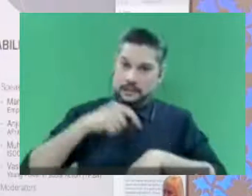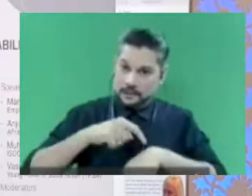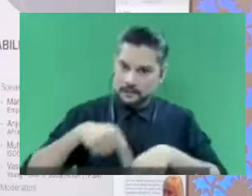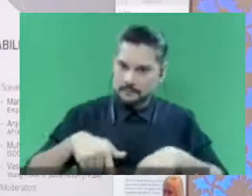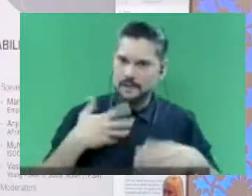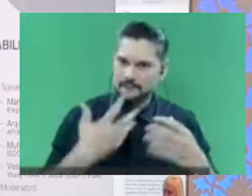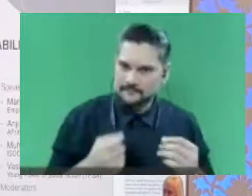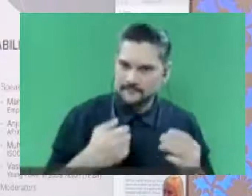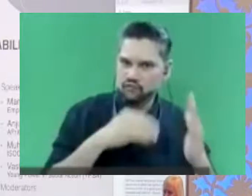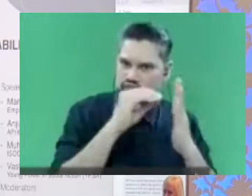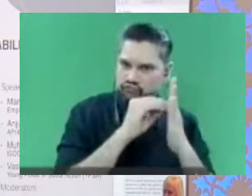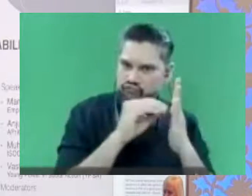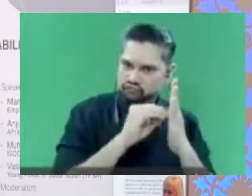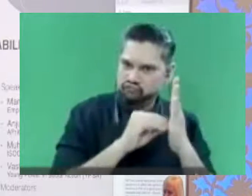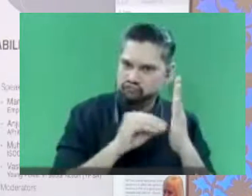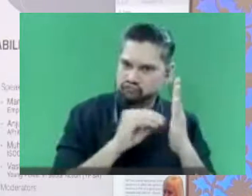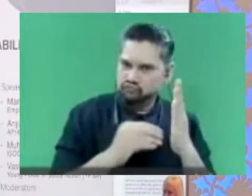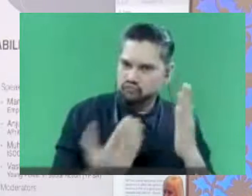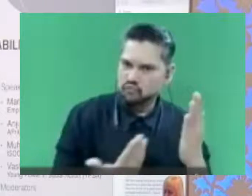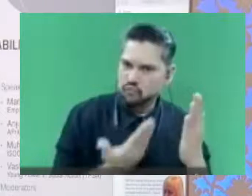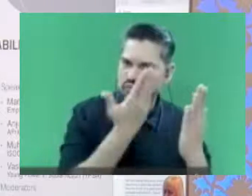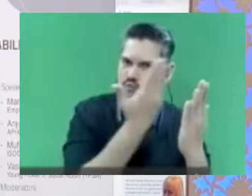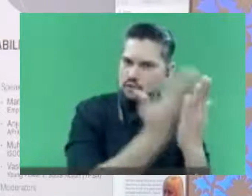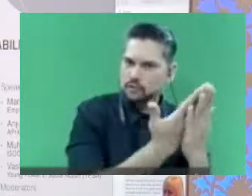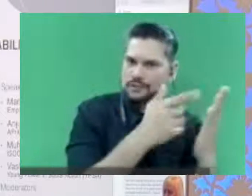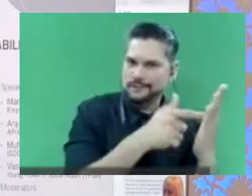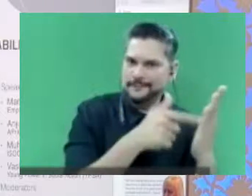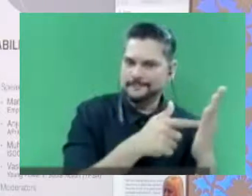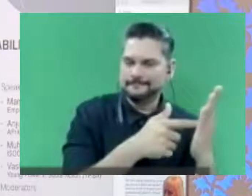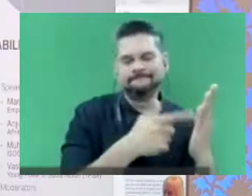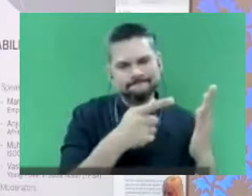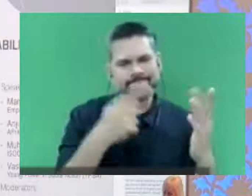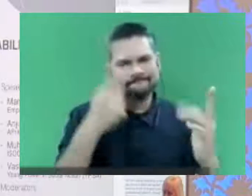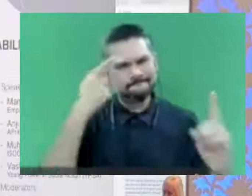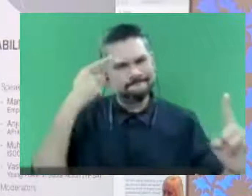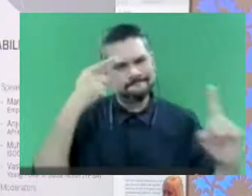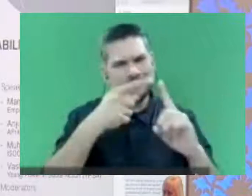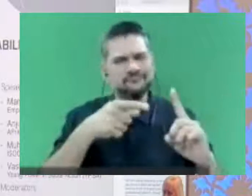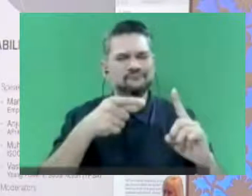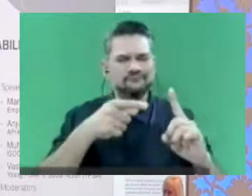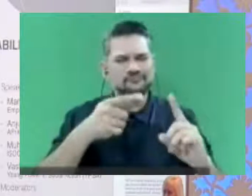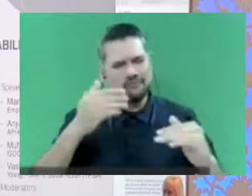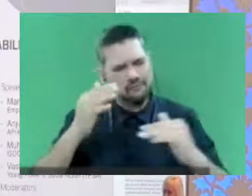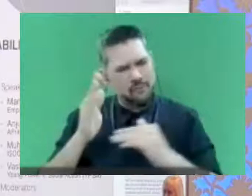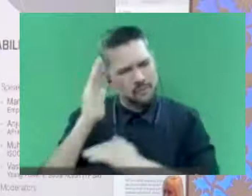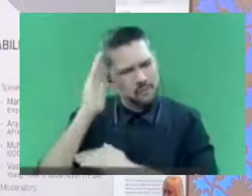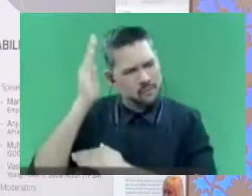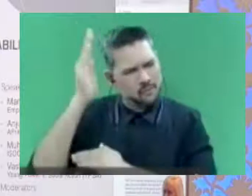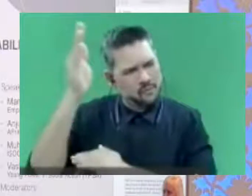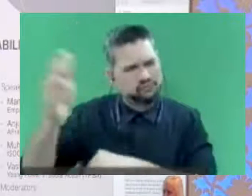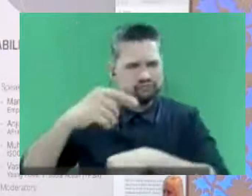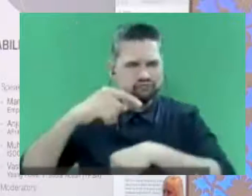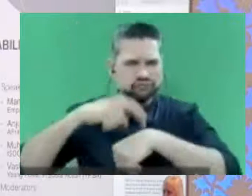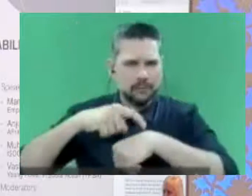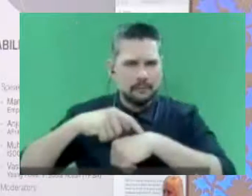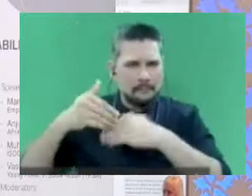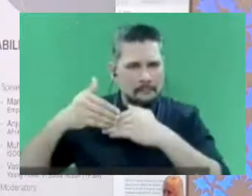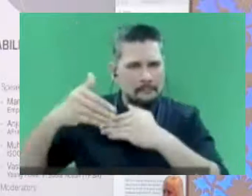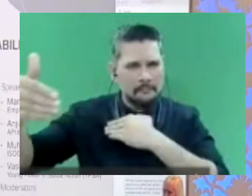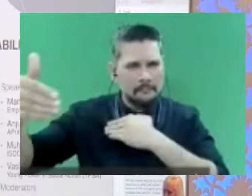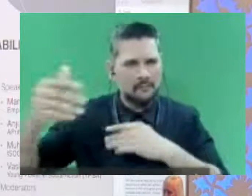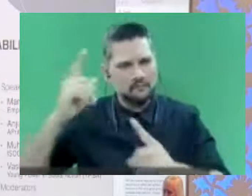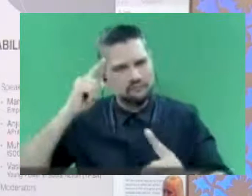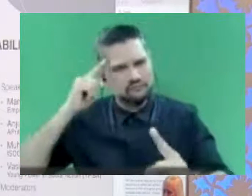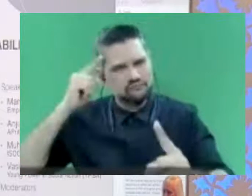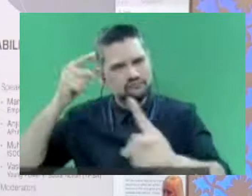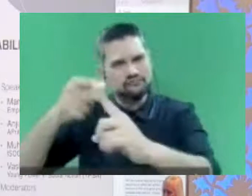proposal now, and we should have longer term proposal on this kind of thing. So I'm